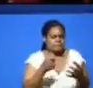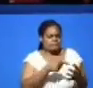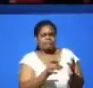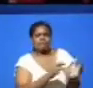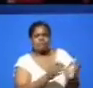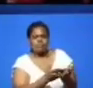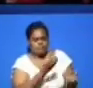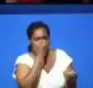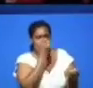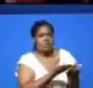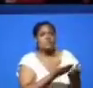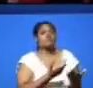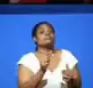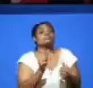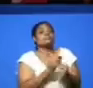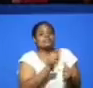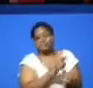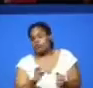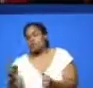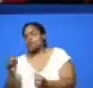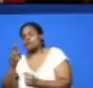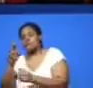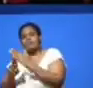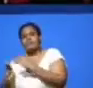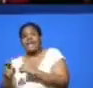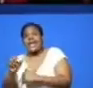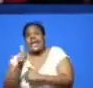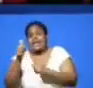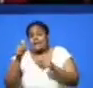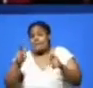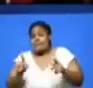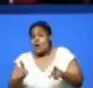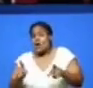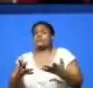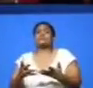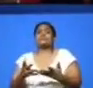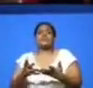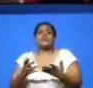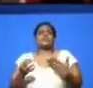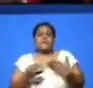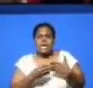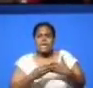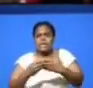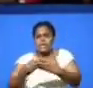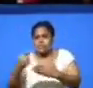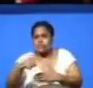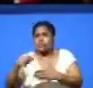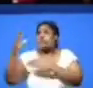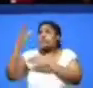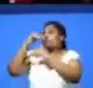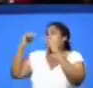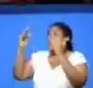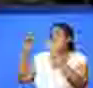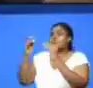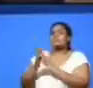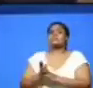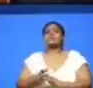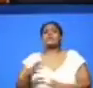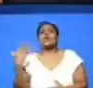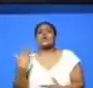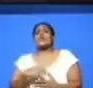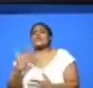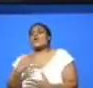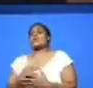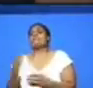Genesis to Revelation. Anybody who claimed to be leading you to heaven has a